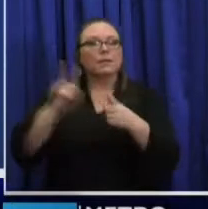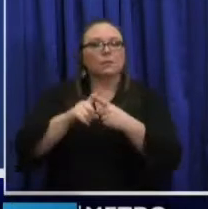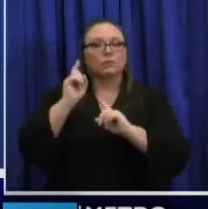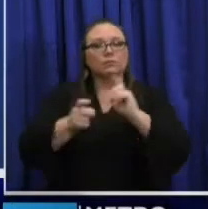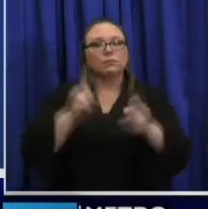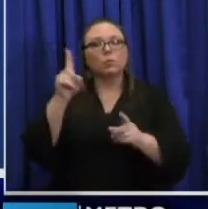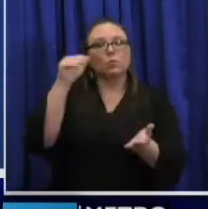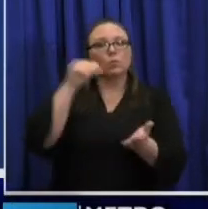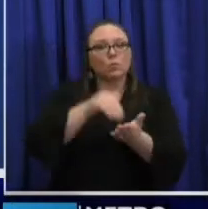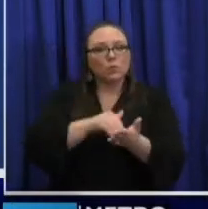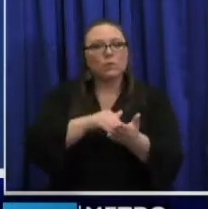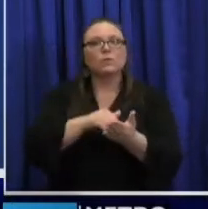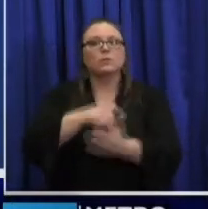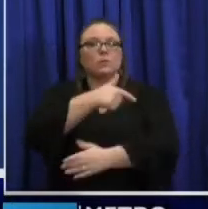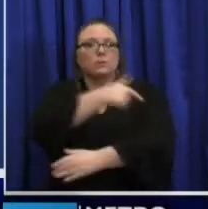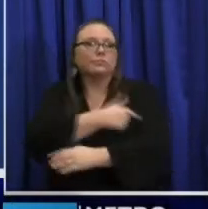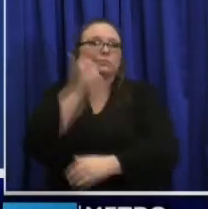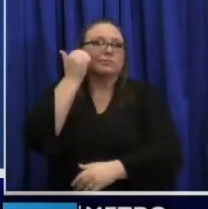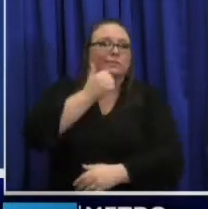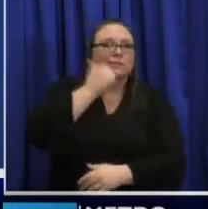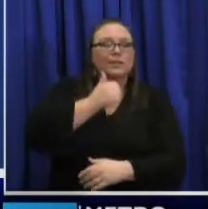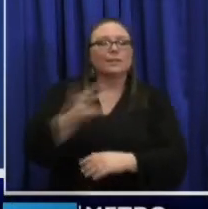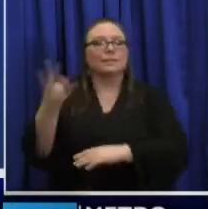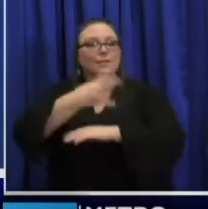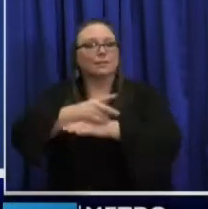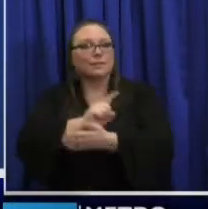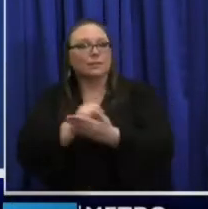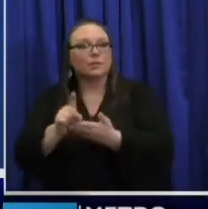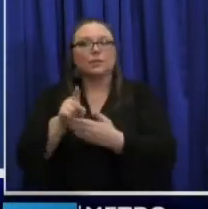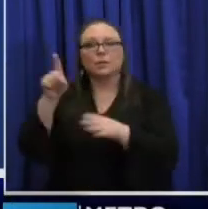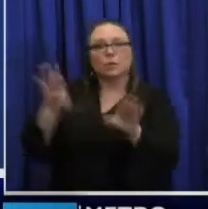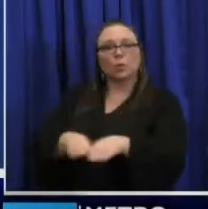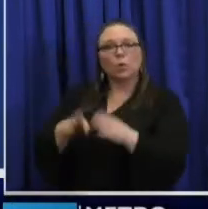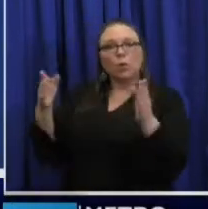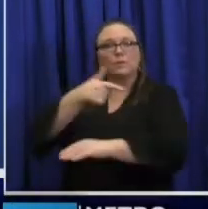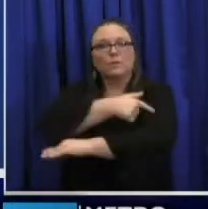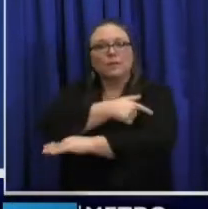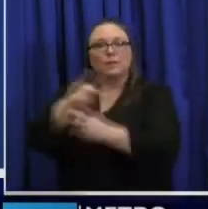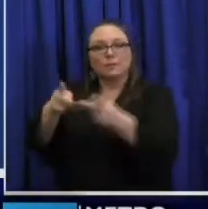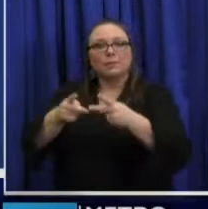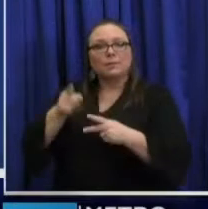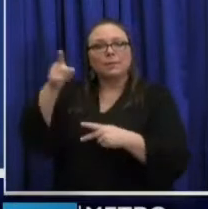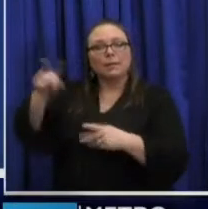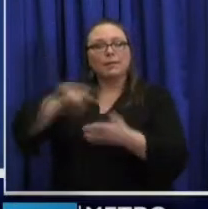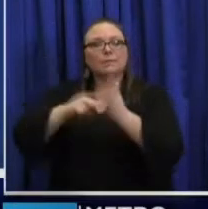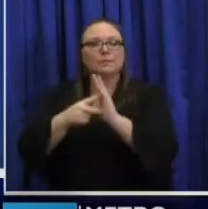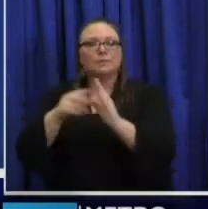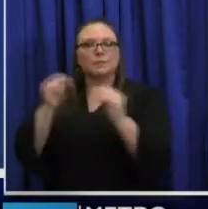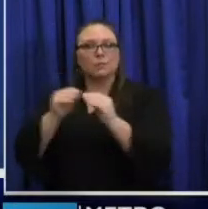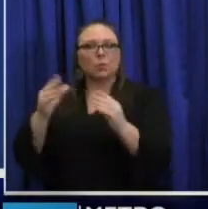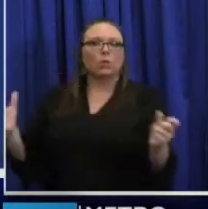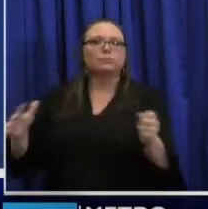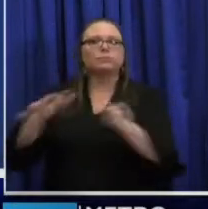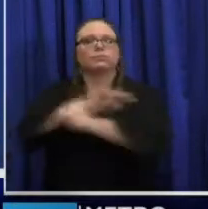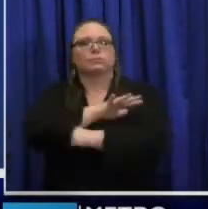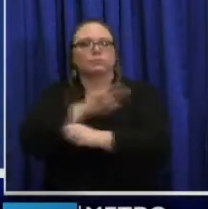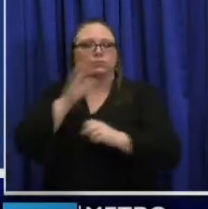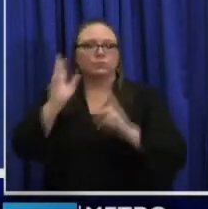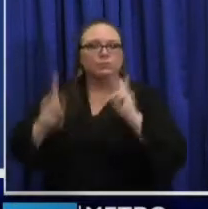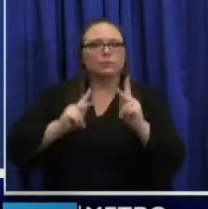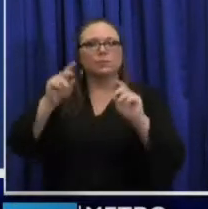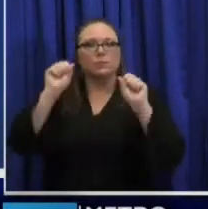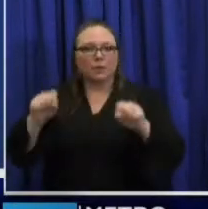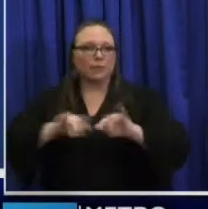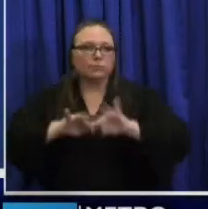a day, 7 days a week. The opening of the Music City Center vaccination site gives us even more capacity to